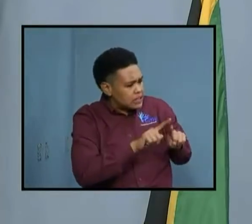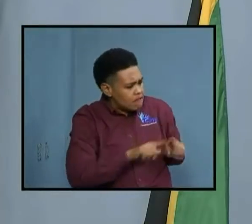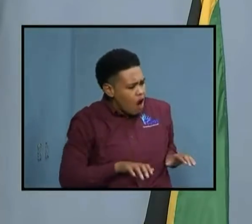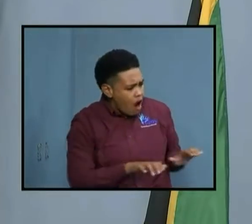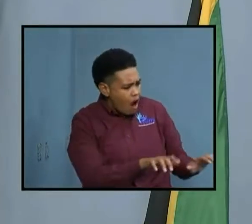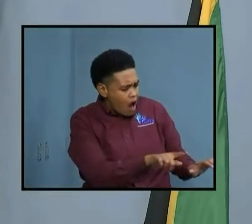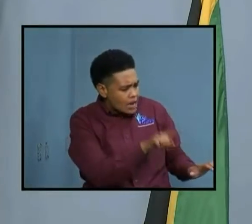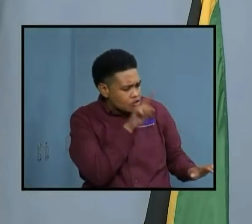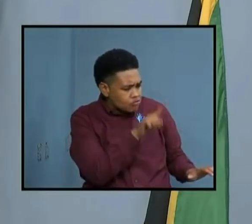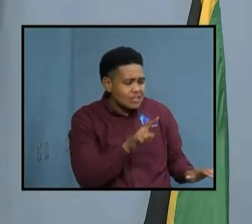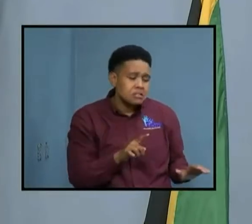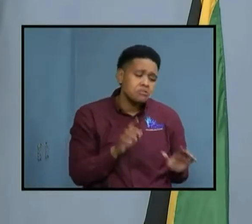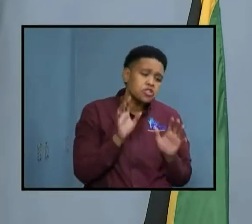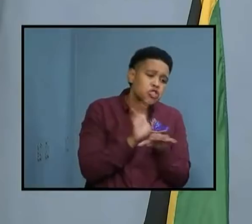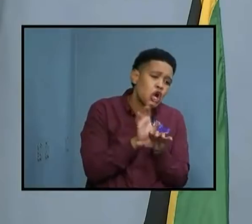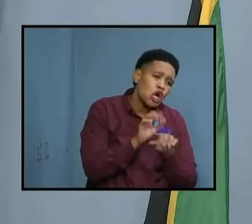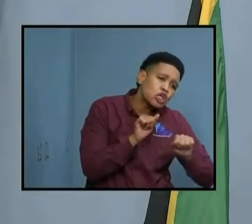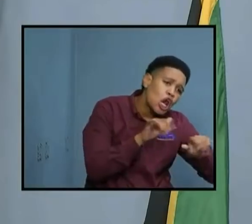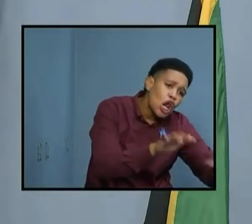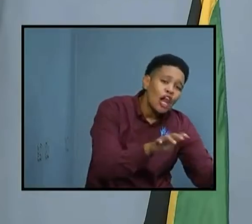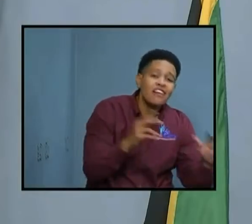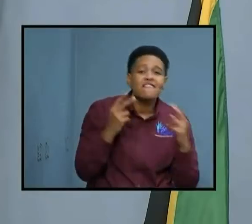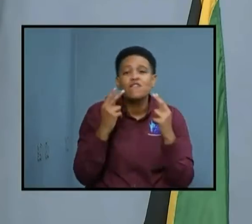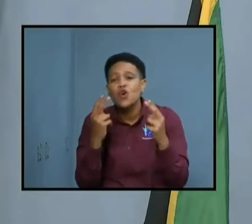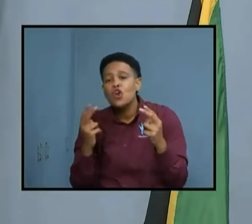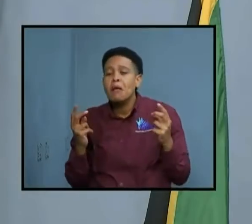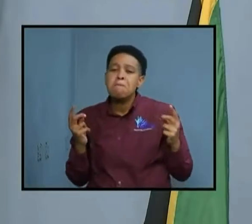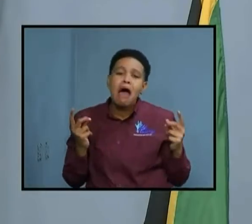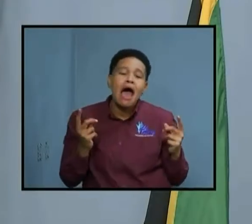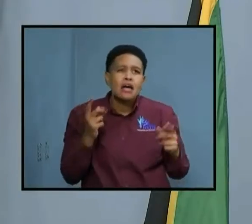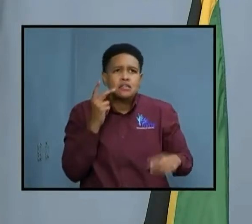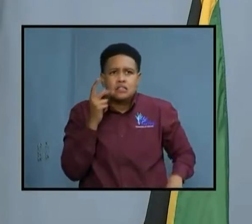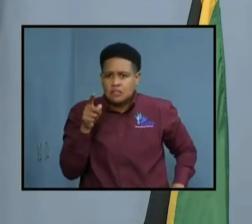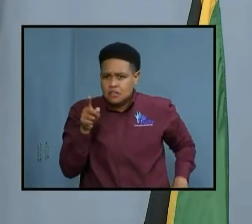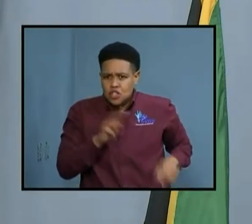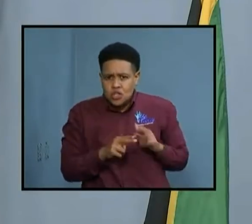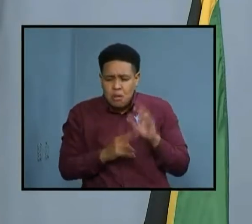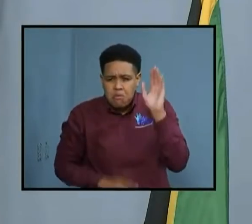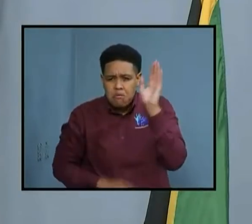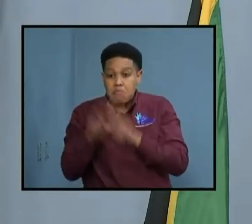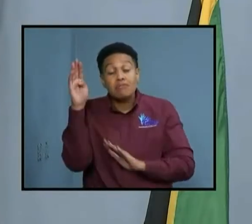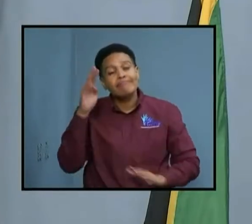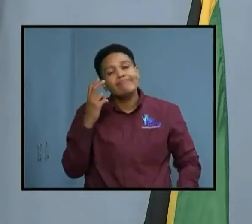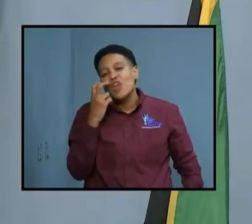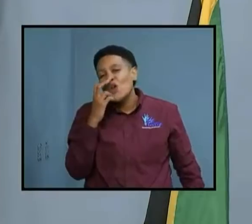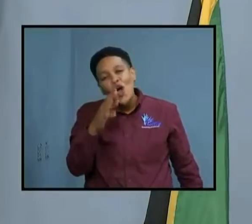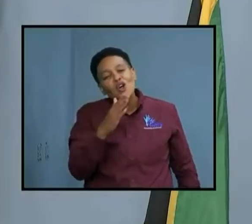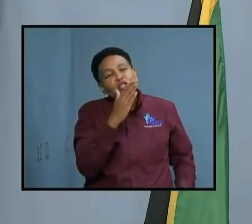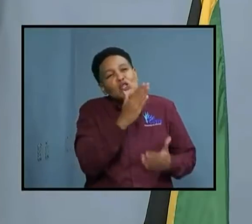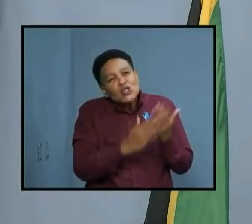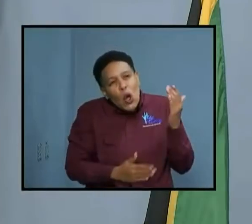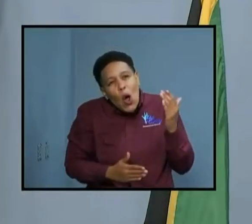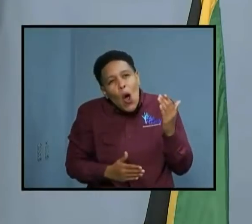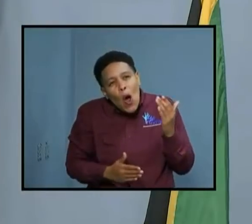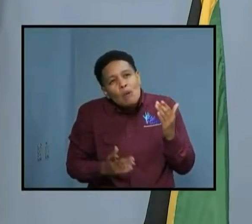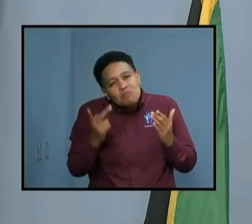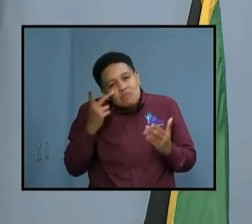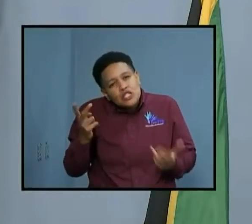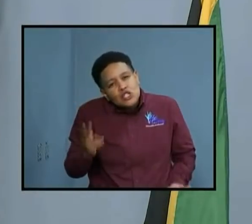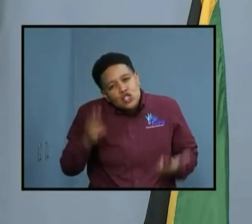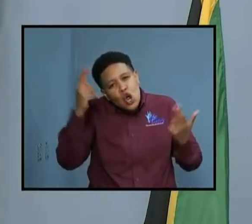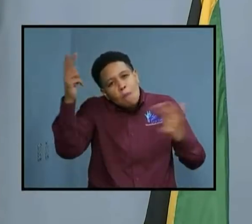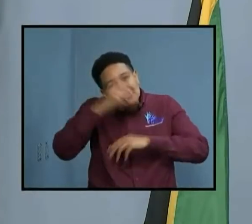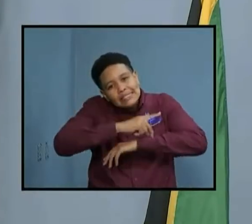activities, conventions, funerals, parties. No doubt there will be some effect from nomination